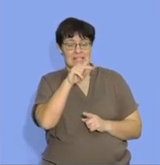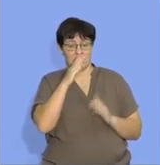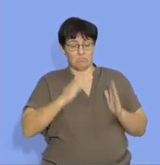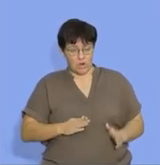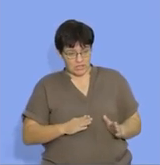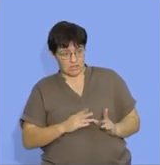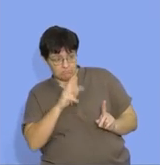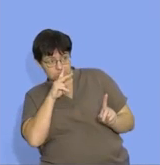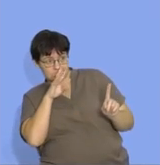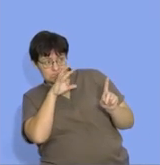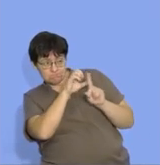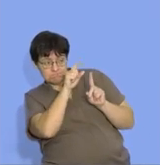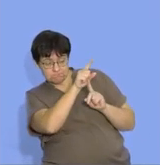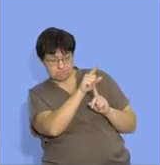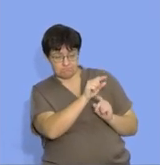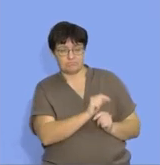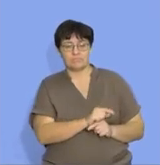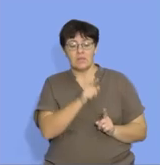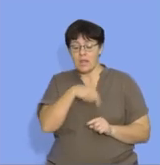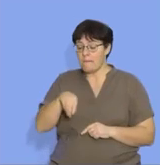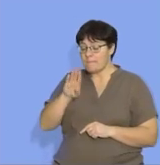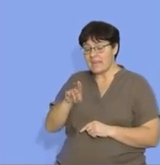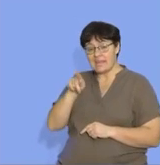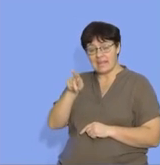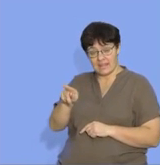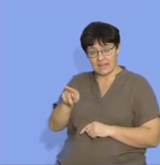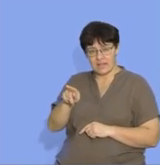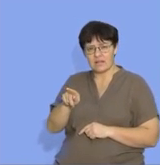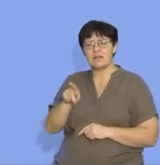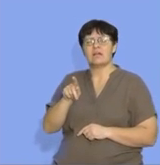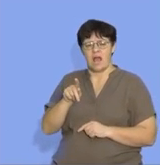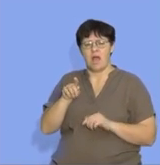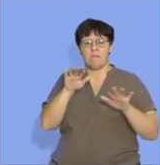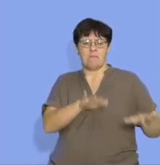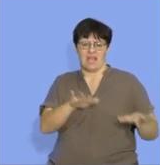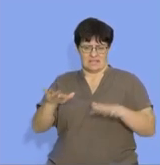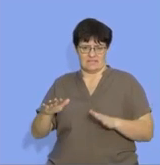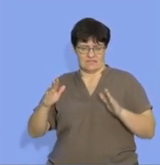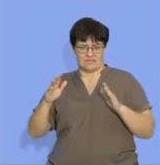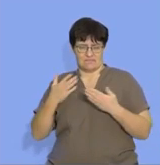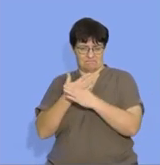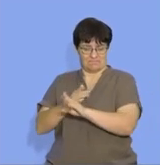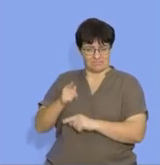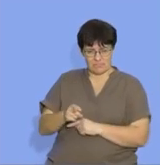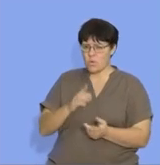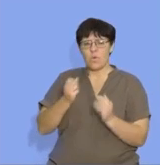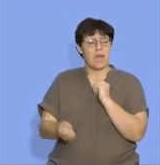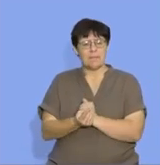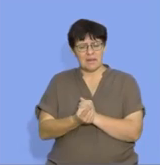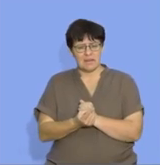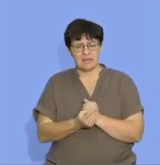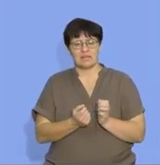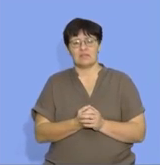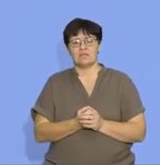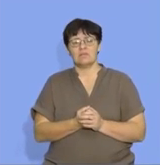over here, when we get to method B, this is called passive immunity. And what's happening here is we're going to put